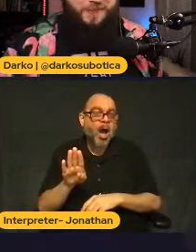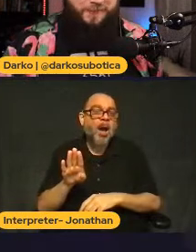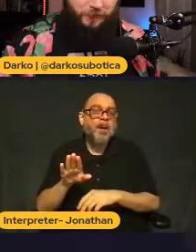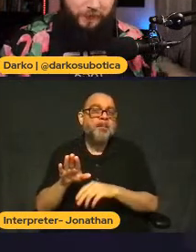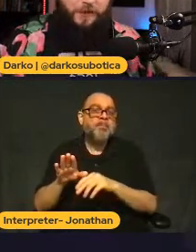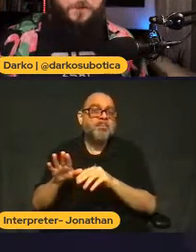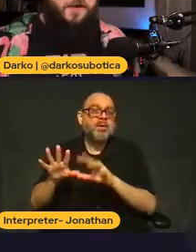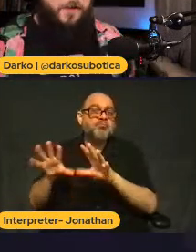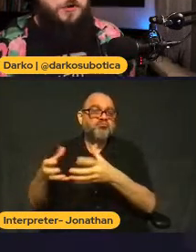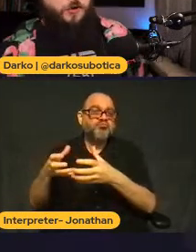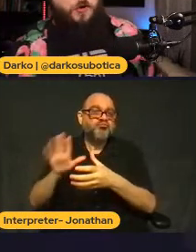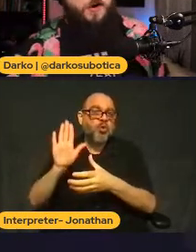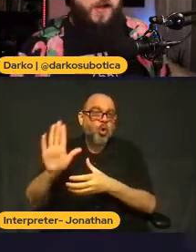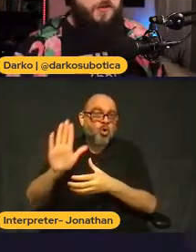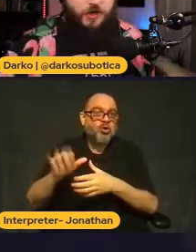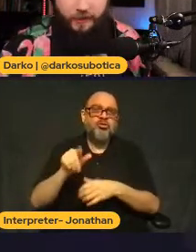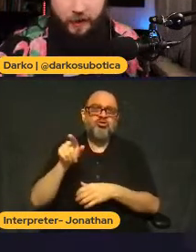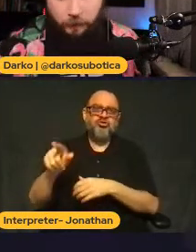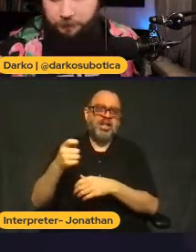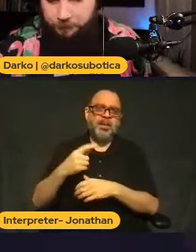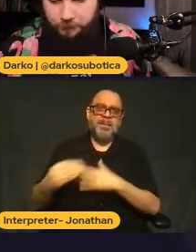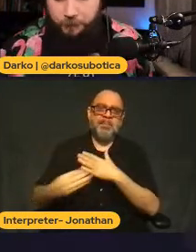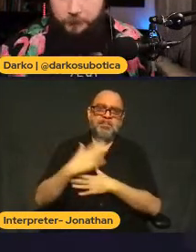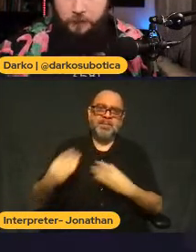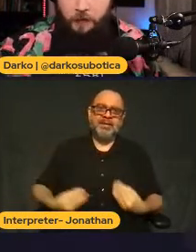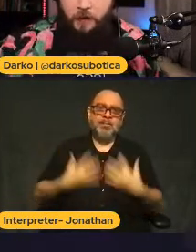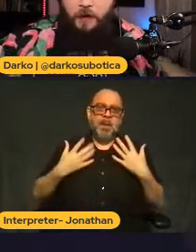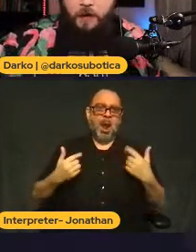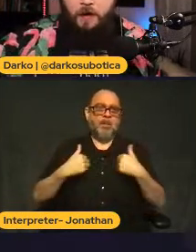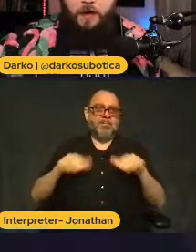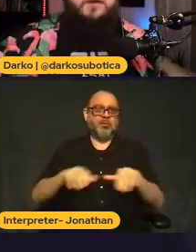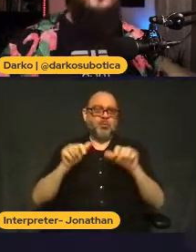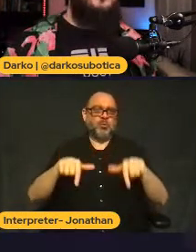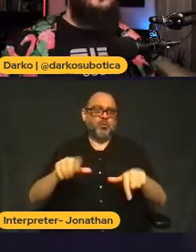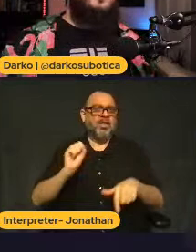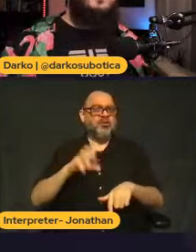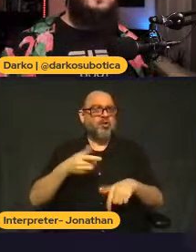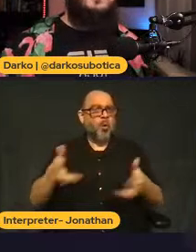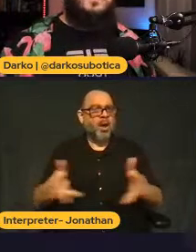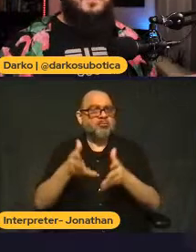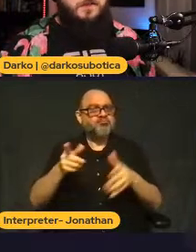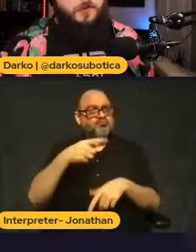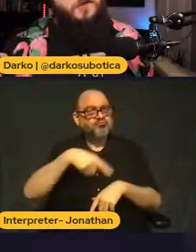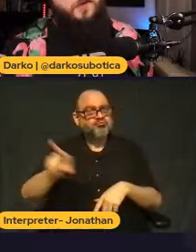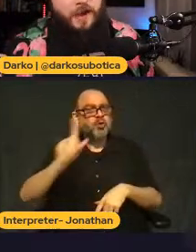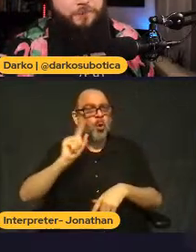to do this thing. So make sure to go there and check it out. And finally,